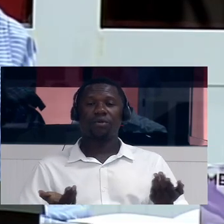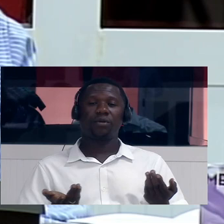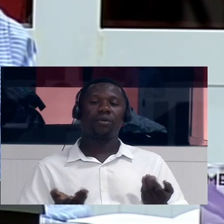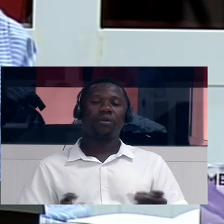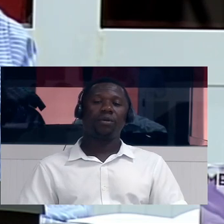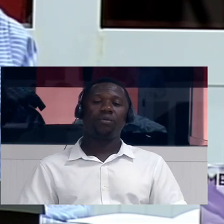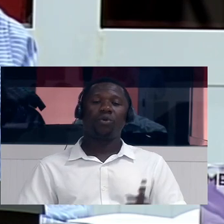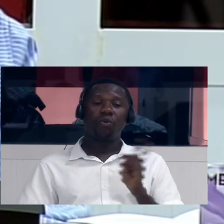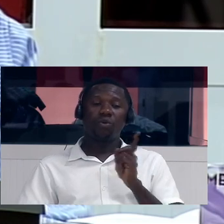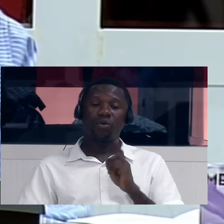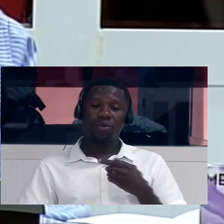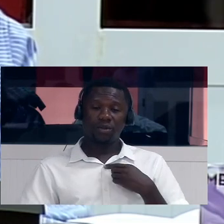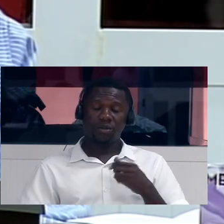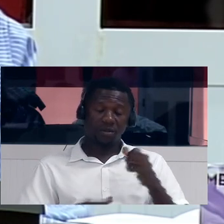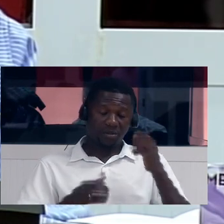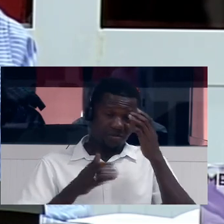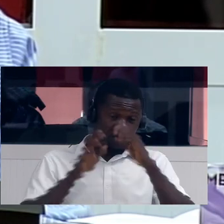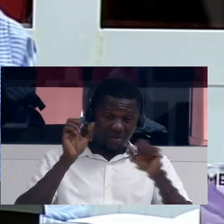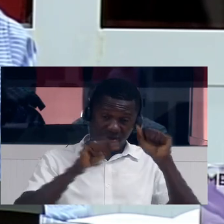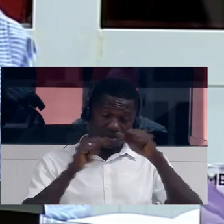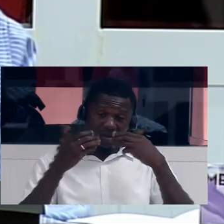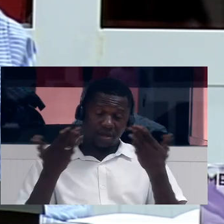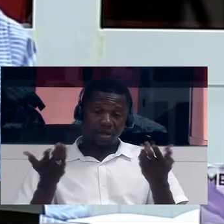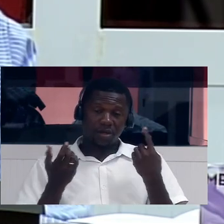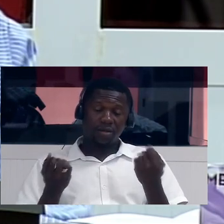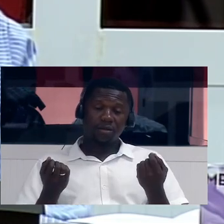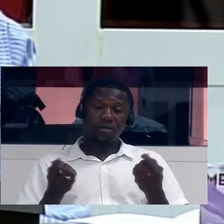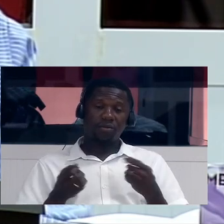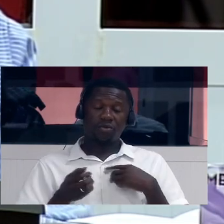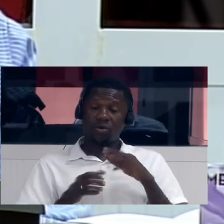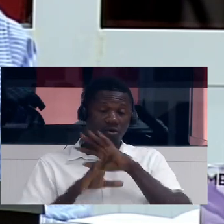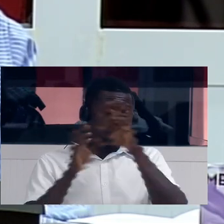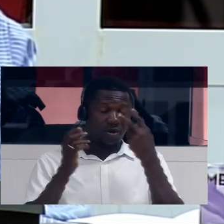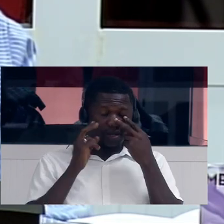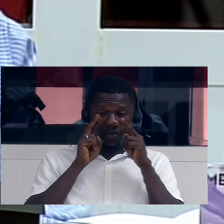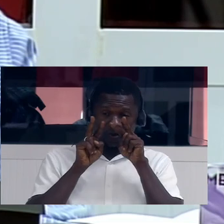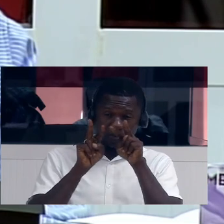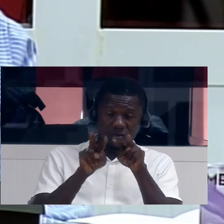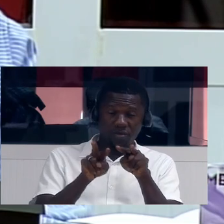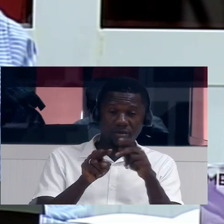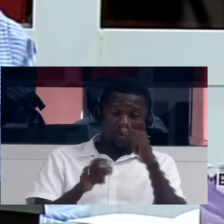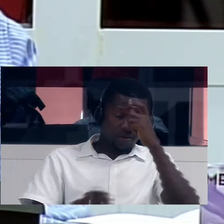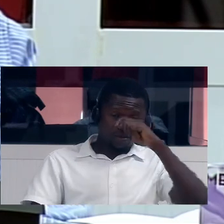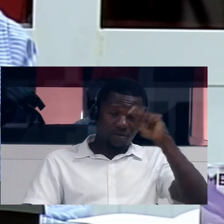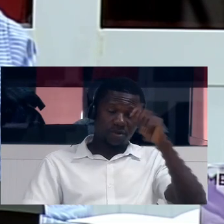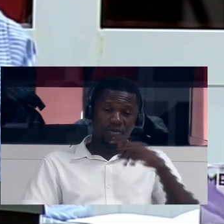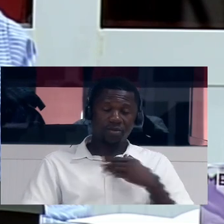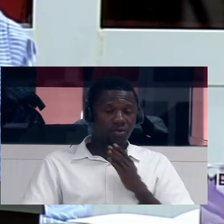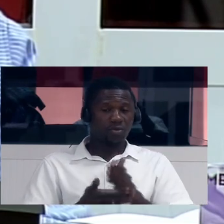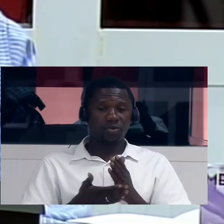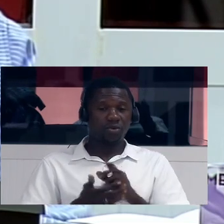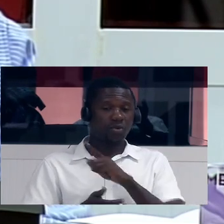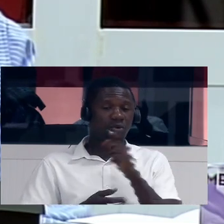like? Well, all eyes were on the police, I guess, under the circumstances. But certainly, those instructions didn't come